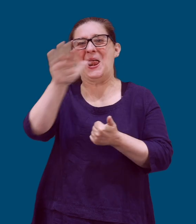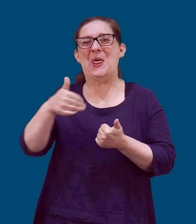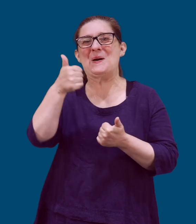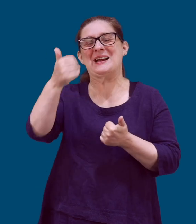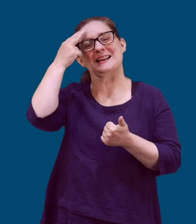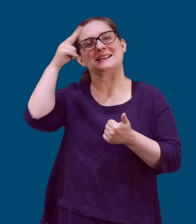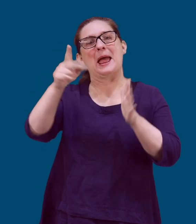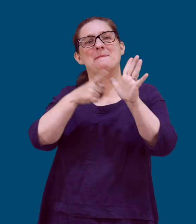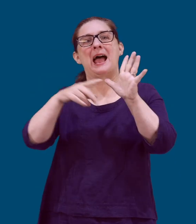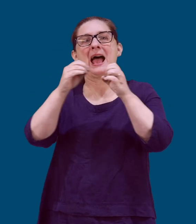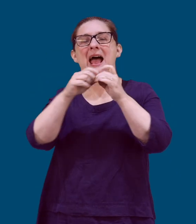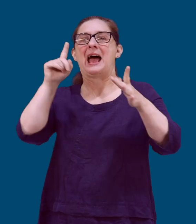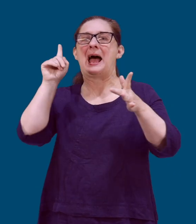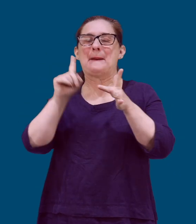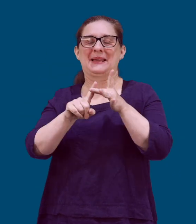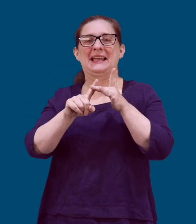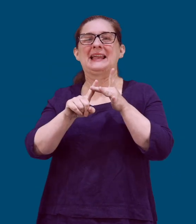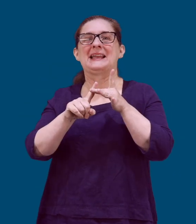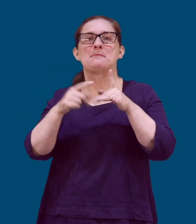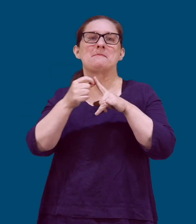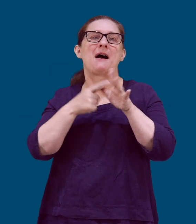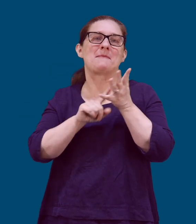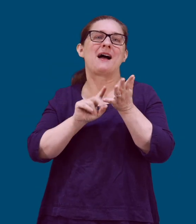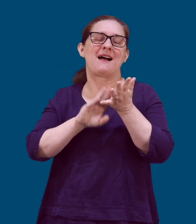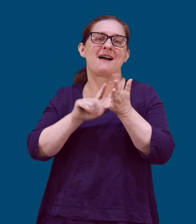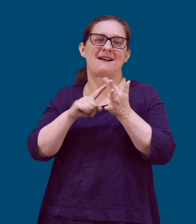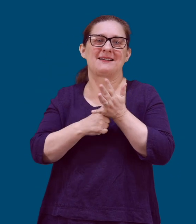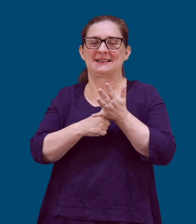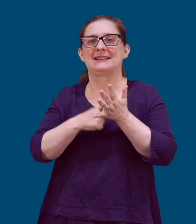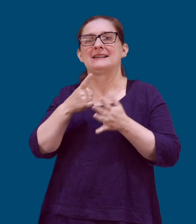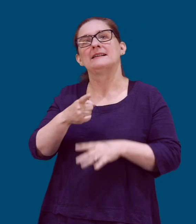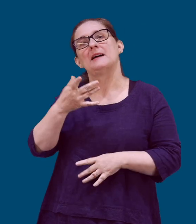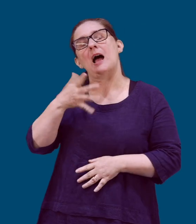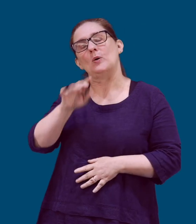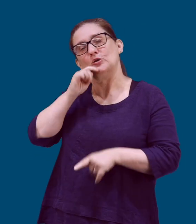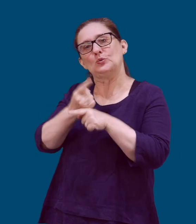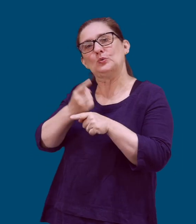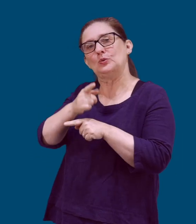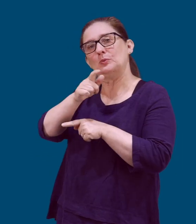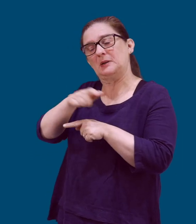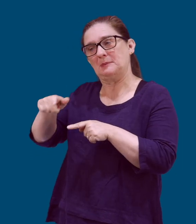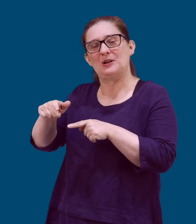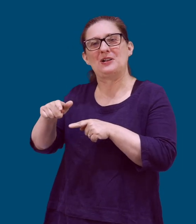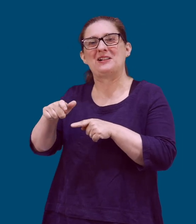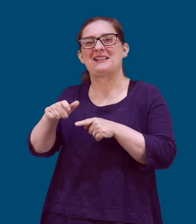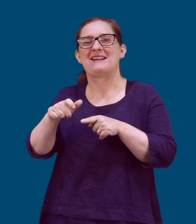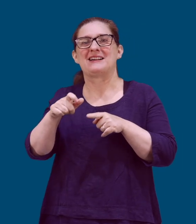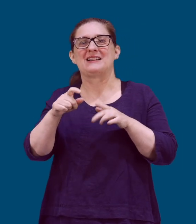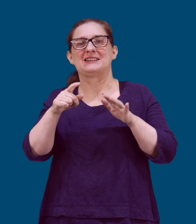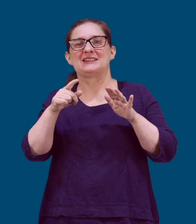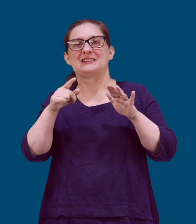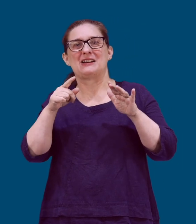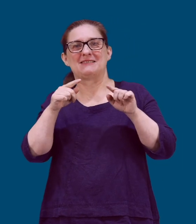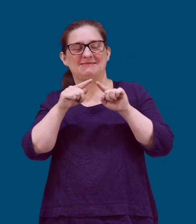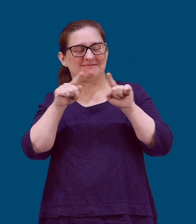My name's Abby, as you might have established. I'm going to talk to the people on YouTube first. So, hi, everyone.